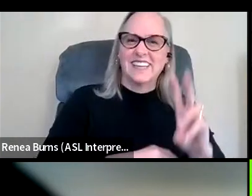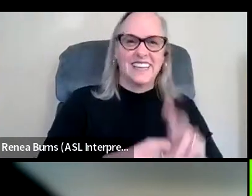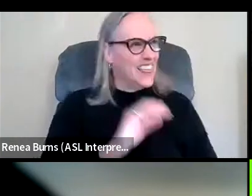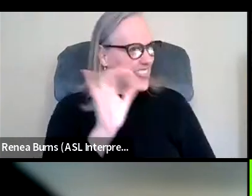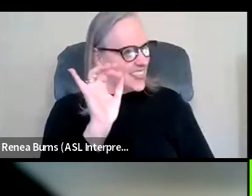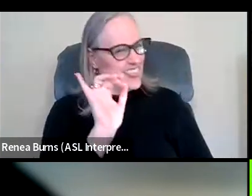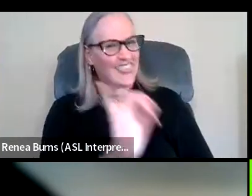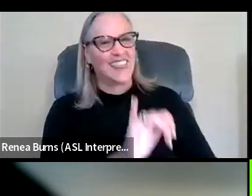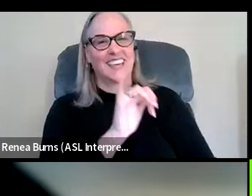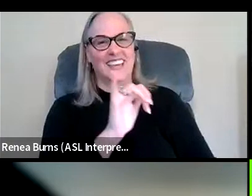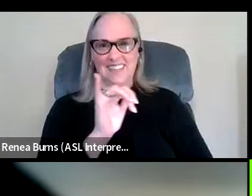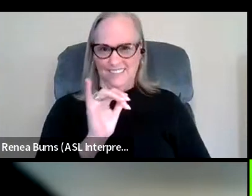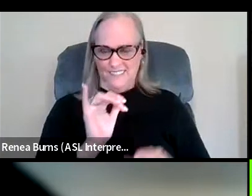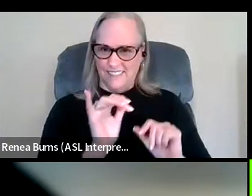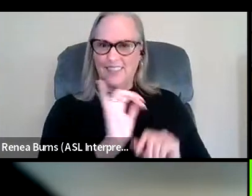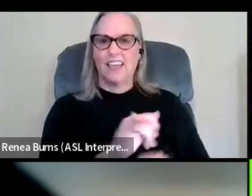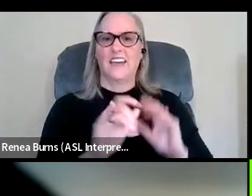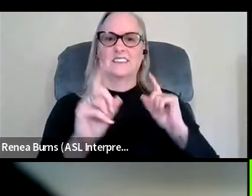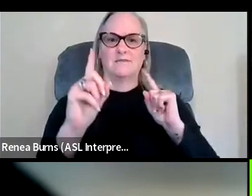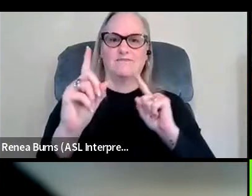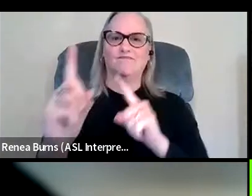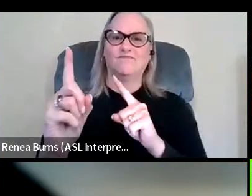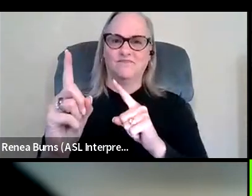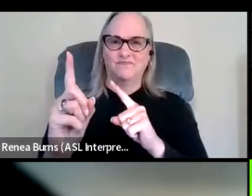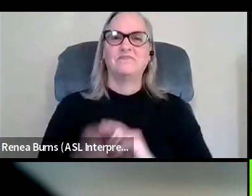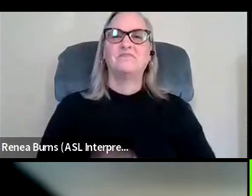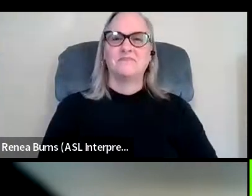what we're moving towards.